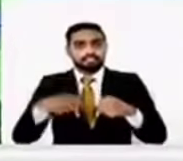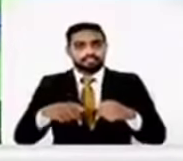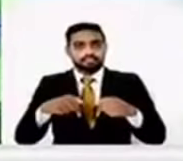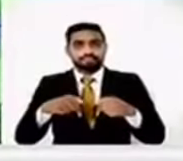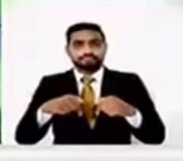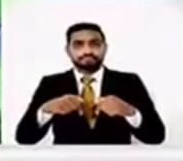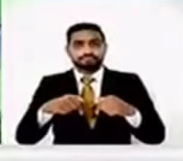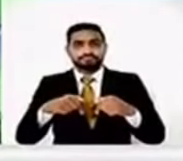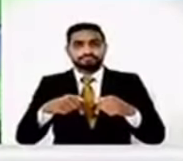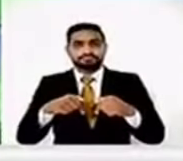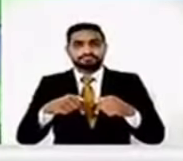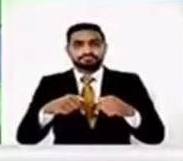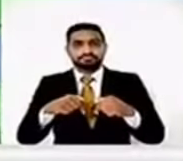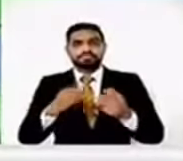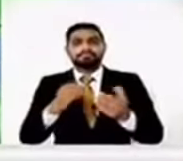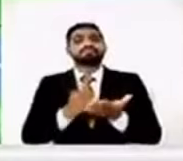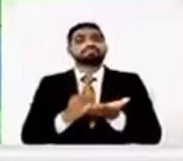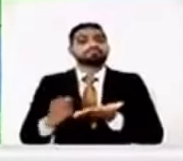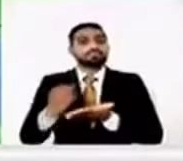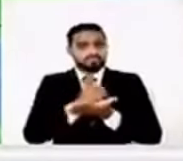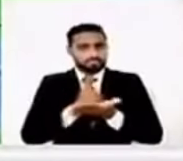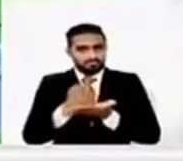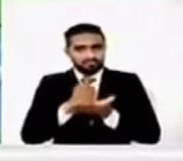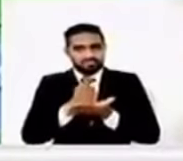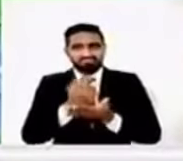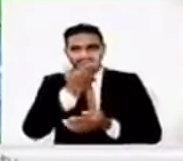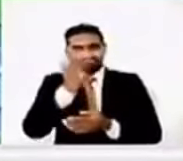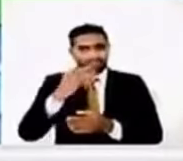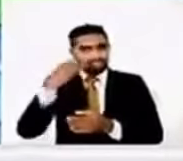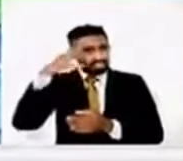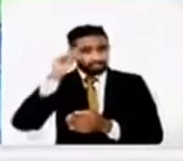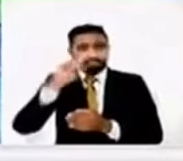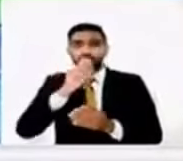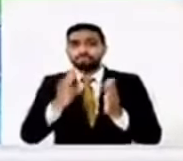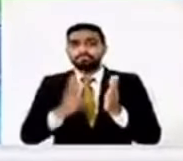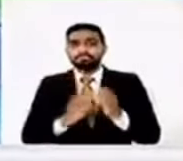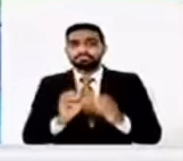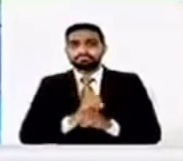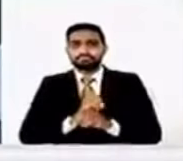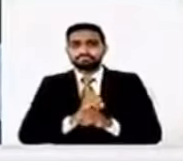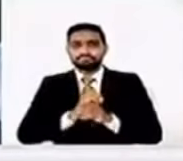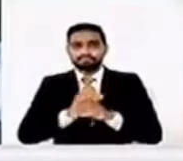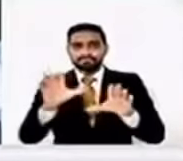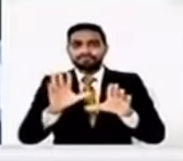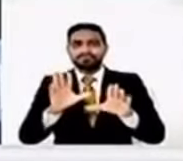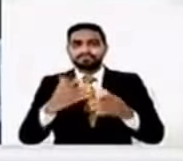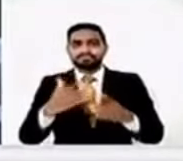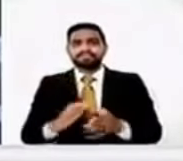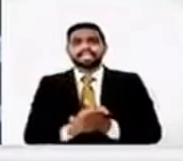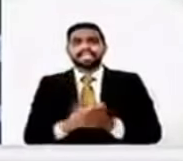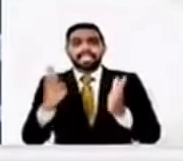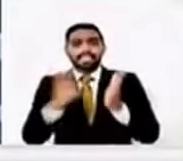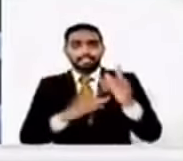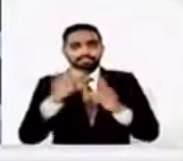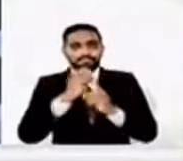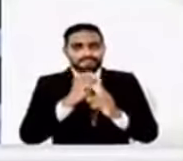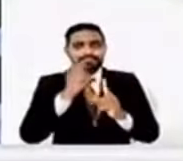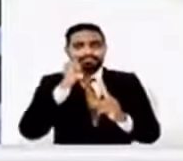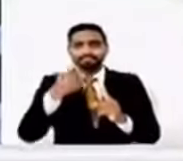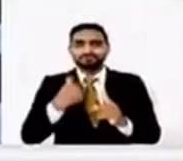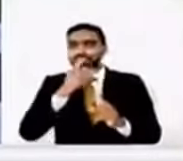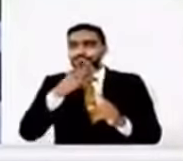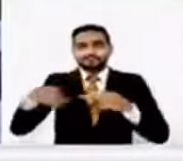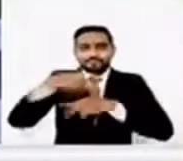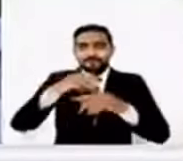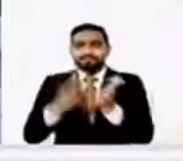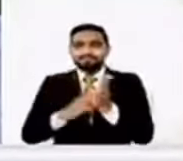although usually you find the media personnel running behind the MPs from both the government and the opposition to get their